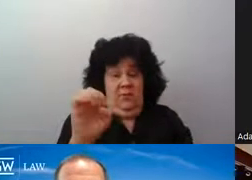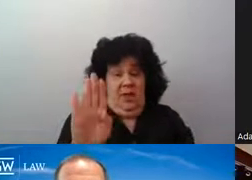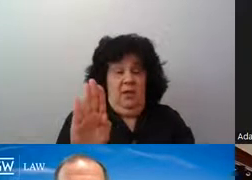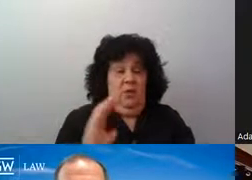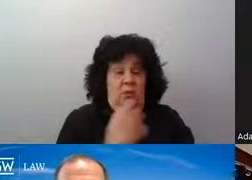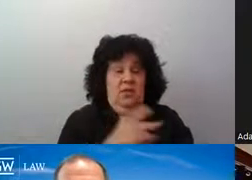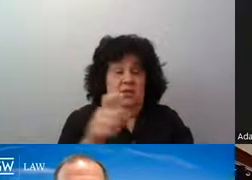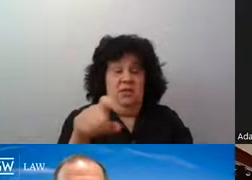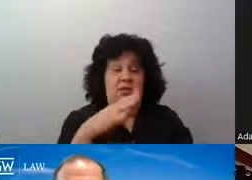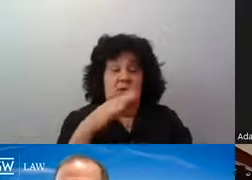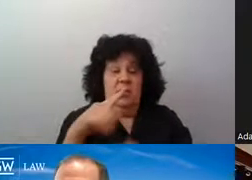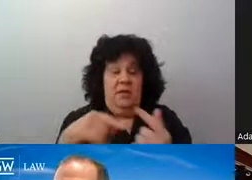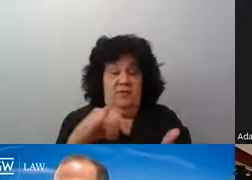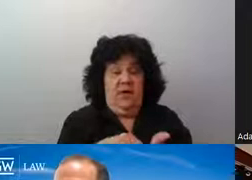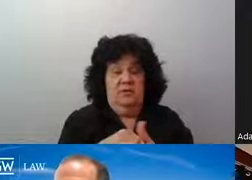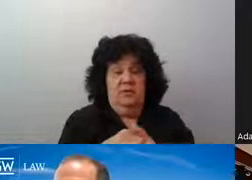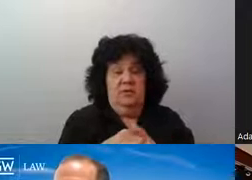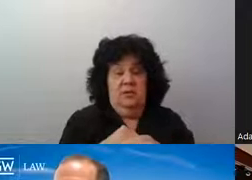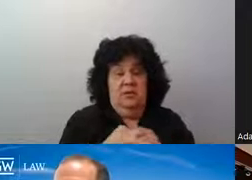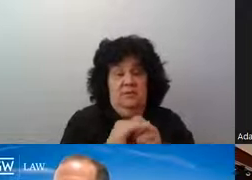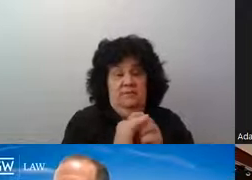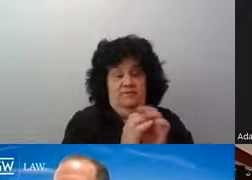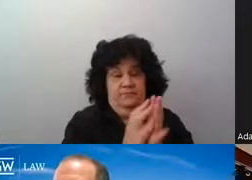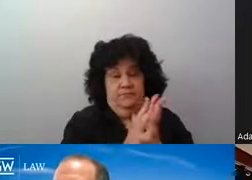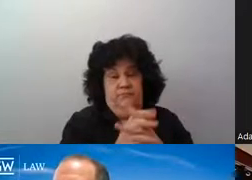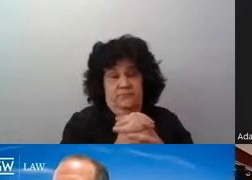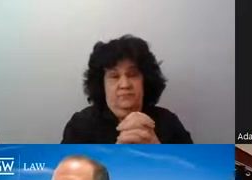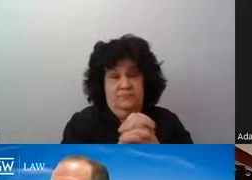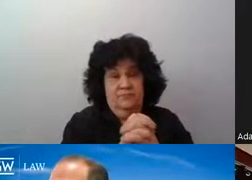talk about what you just brought up.